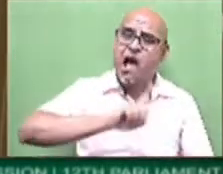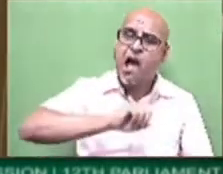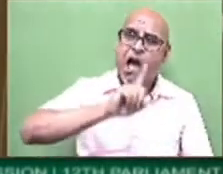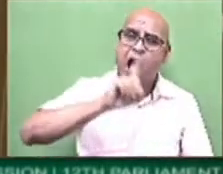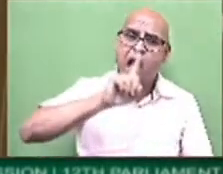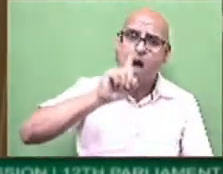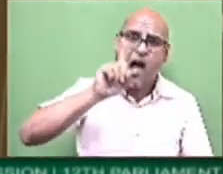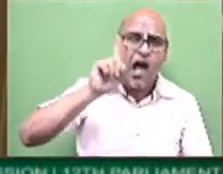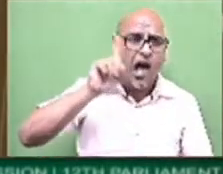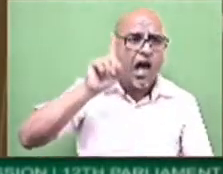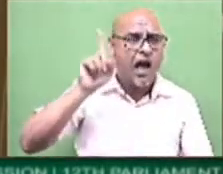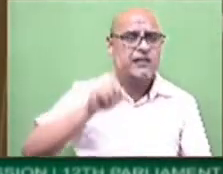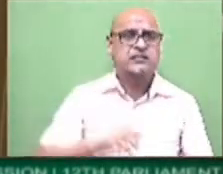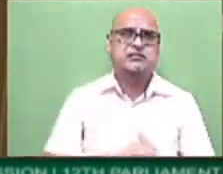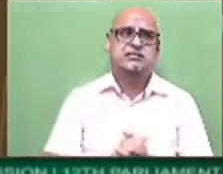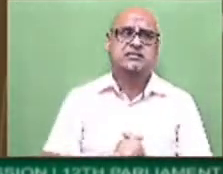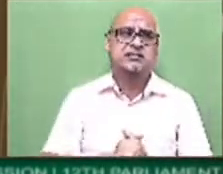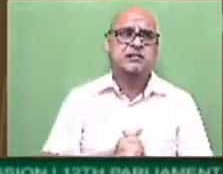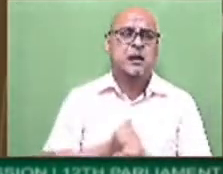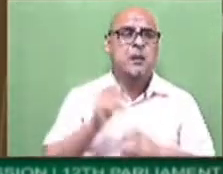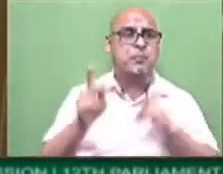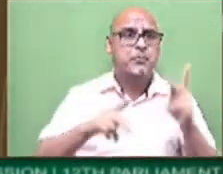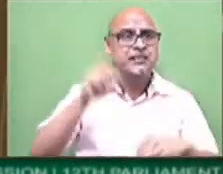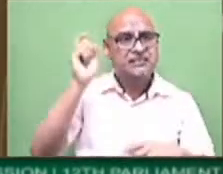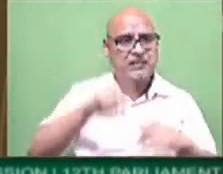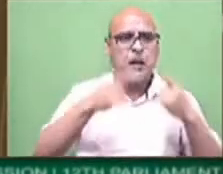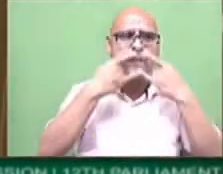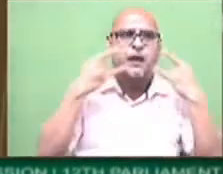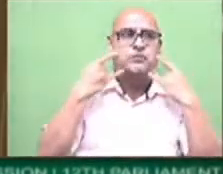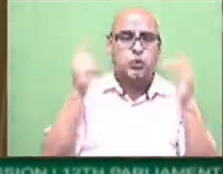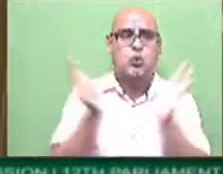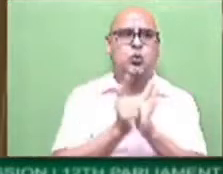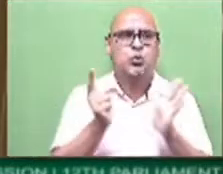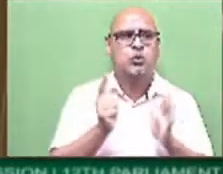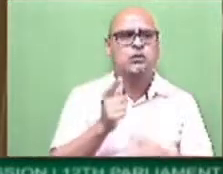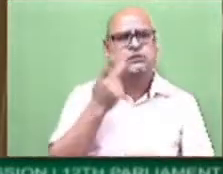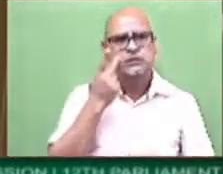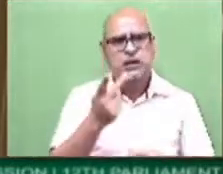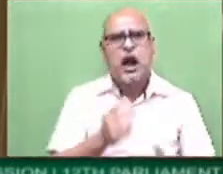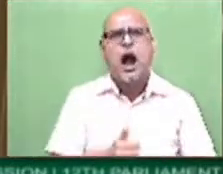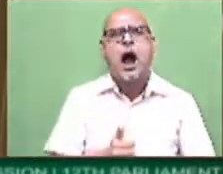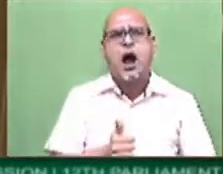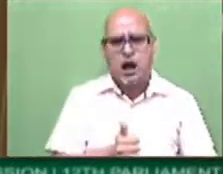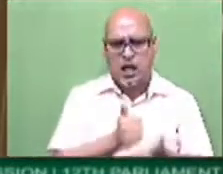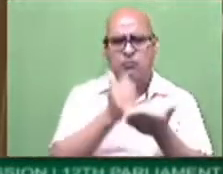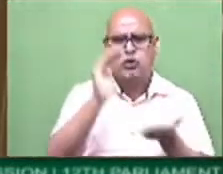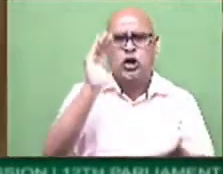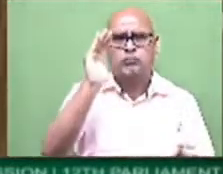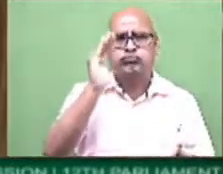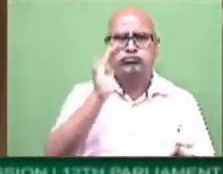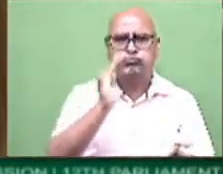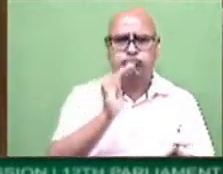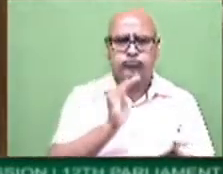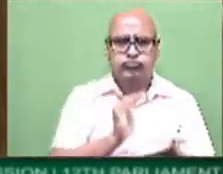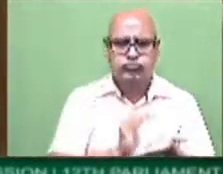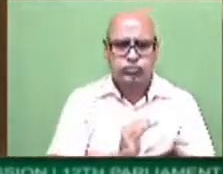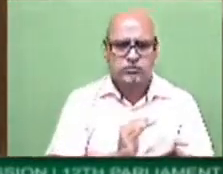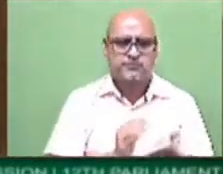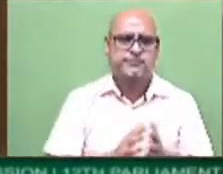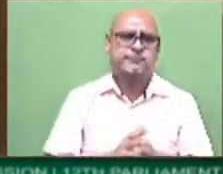Before I move on, of course, I also want to thank my colleague for his maiden contribution in the House, Member for Barataria San Juan,